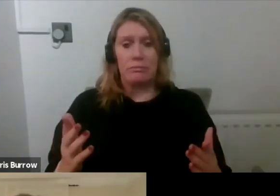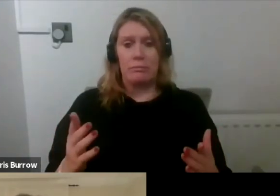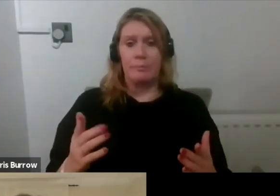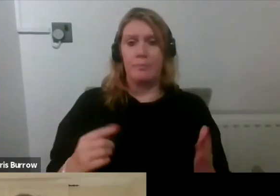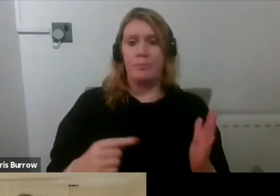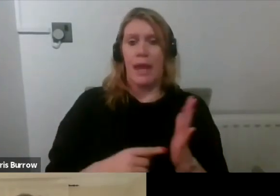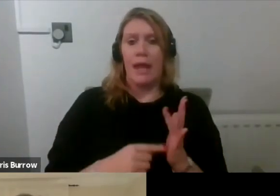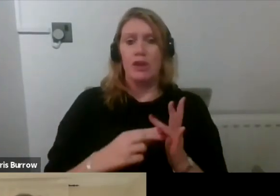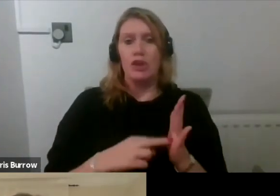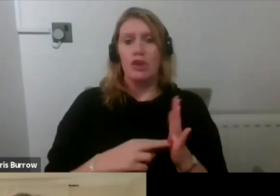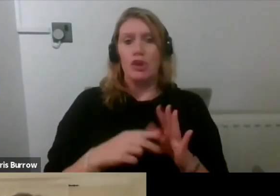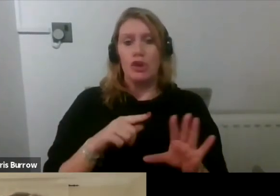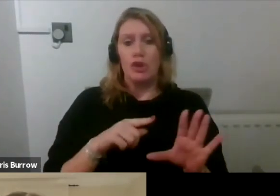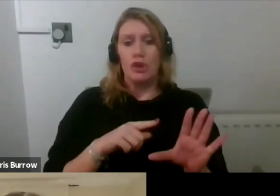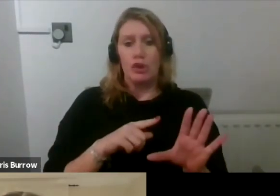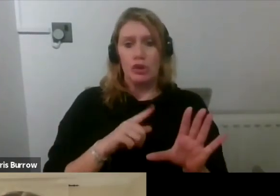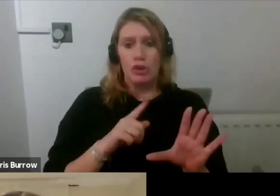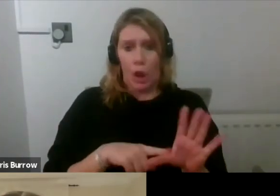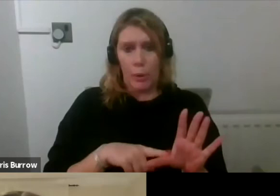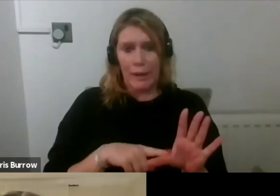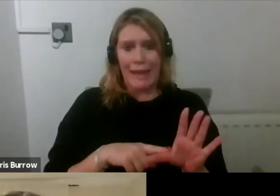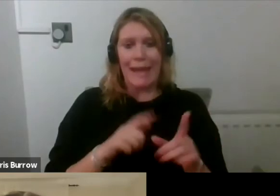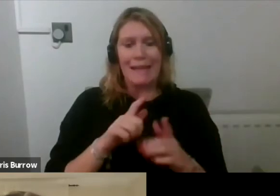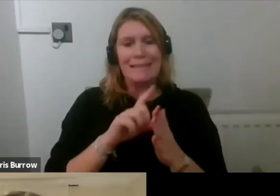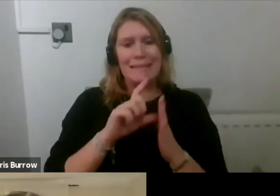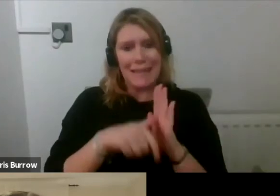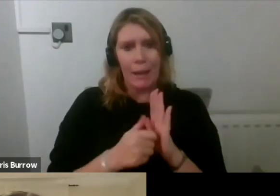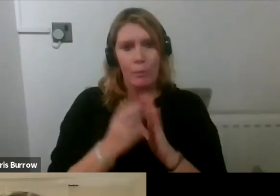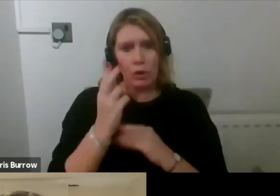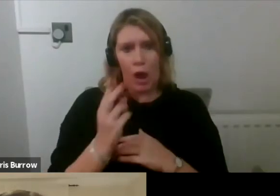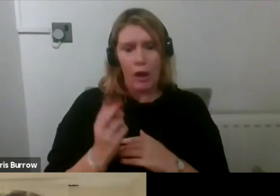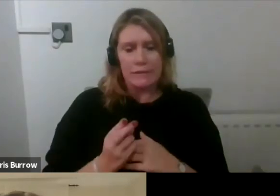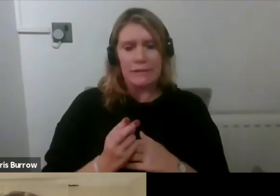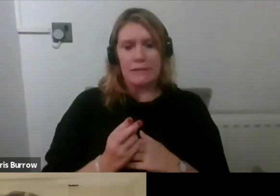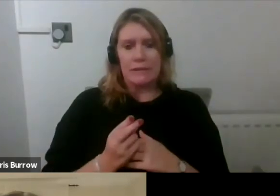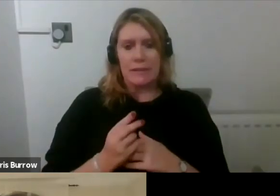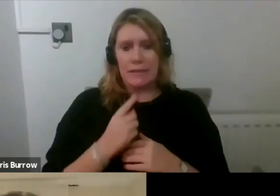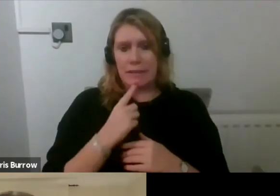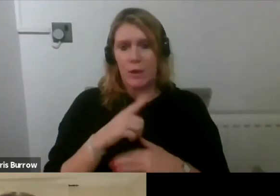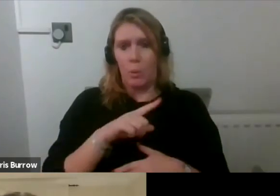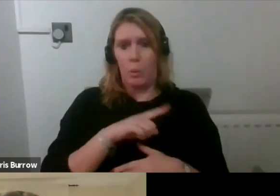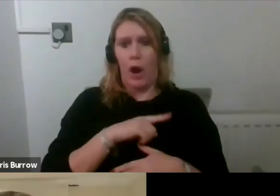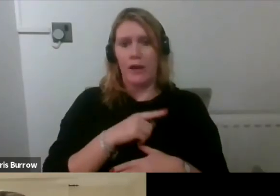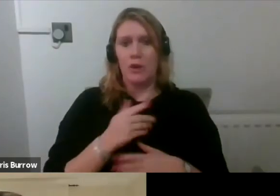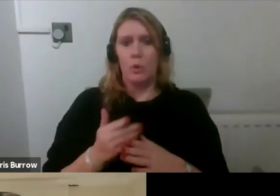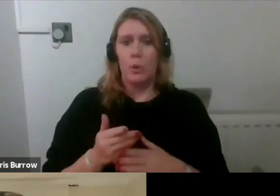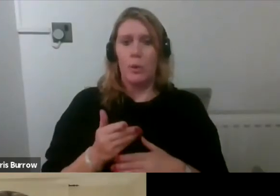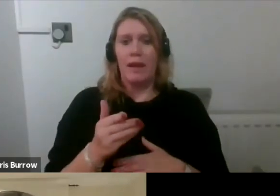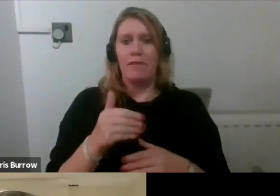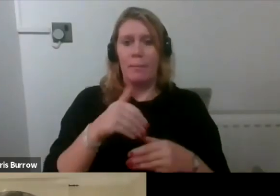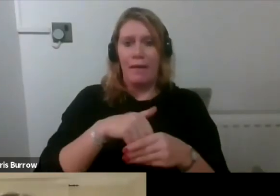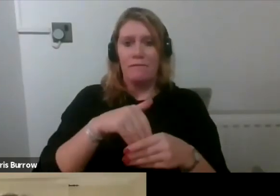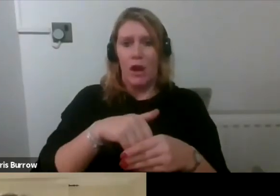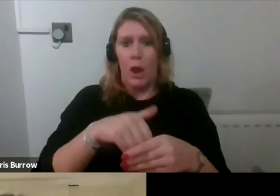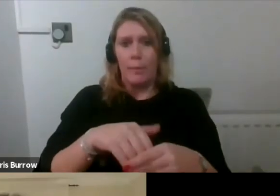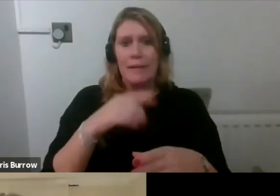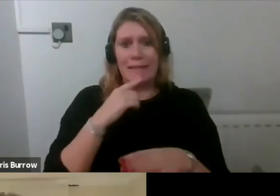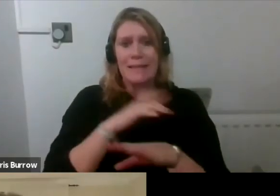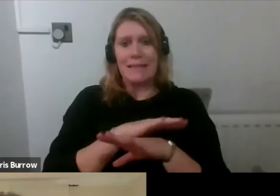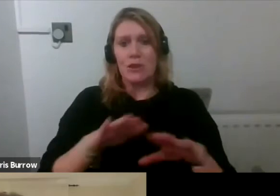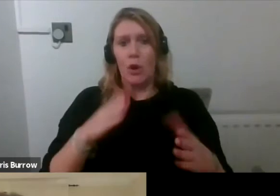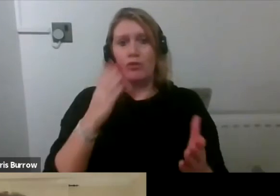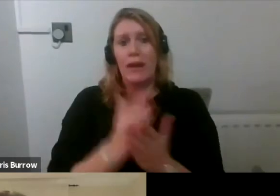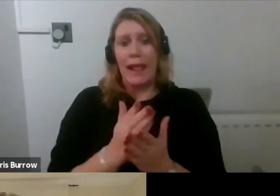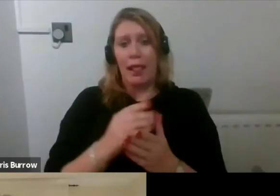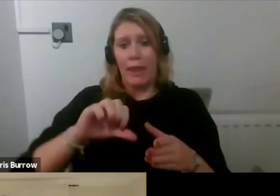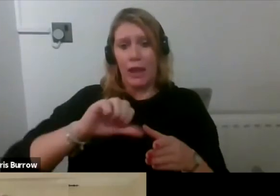artist. I'm sure a lot of people know him. And he said, why don't you give people envelopes as they leave the gallery, and it just says it's not real, and they open